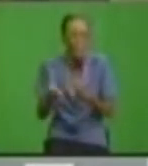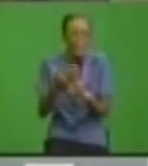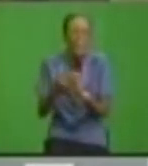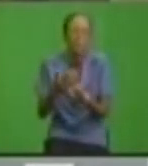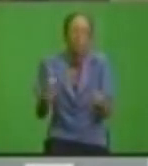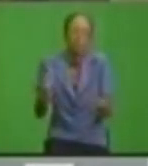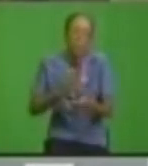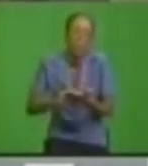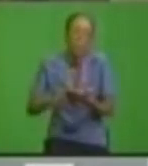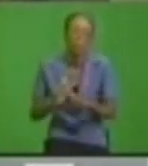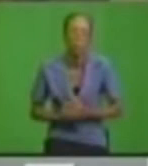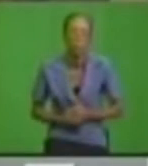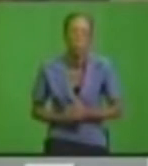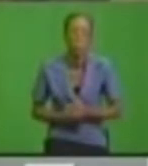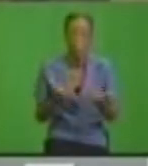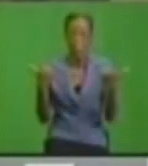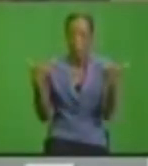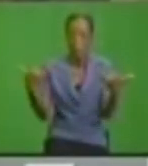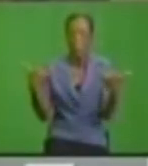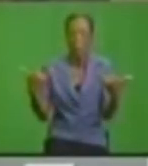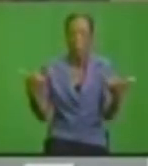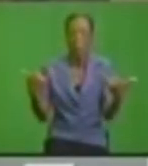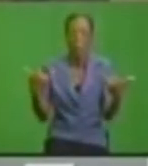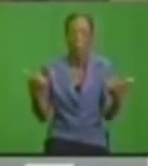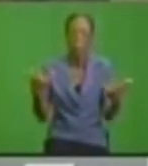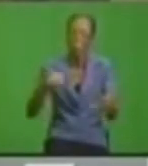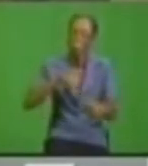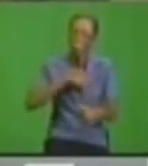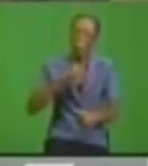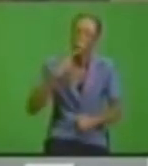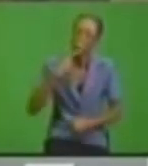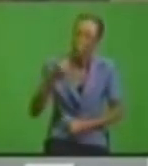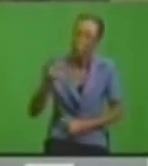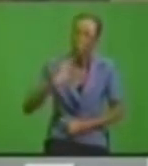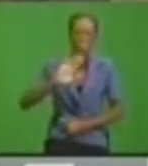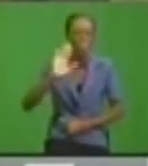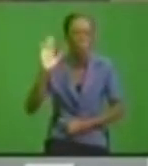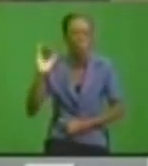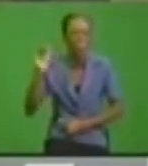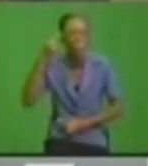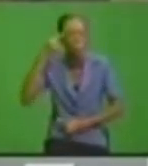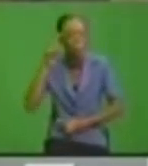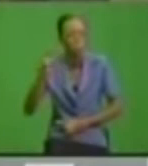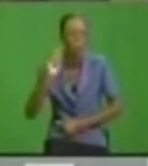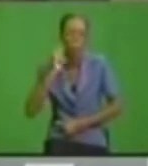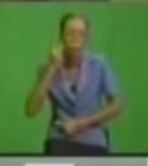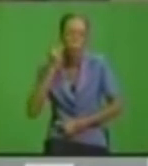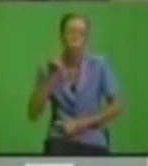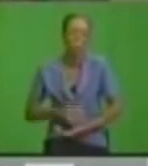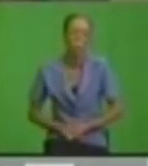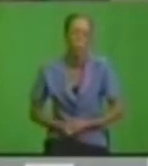Today, penultimately, we bid farewell to a dynamo of change, a champion